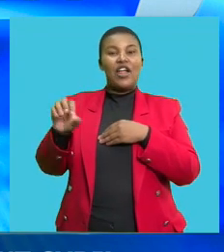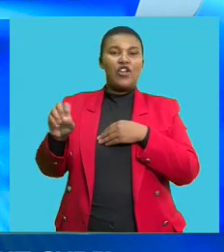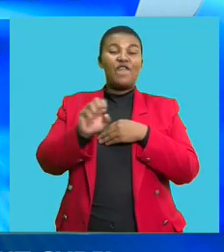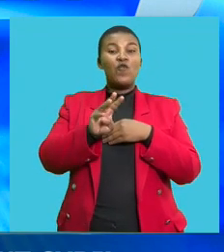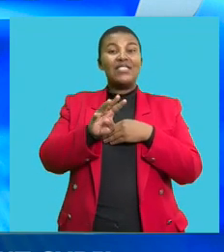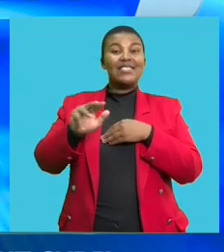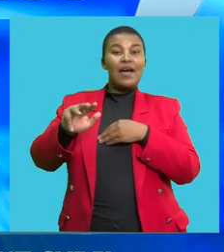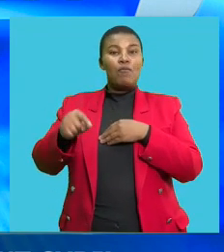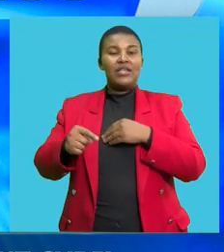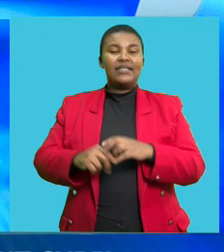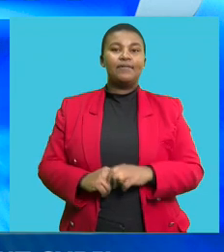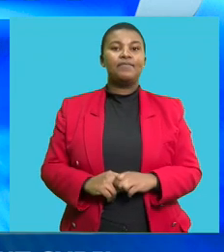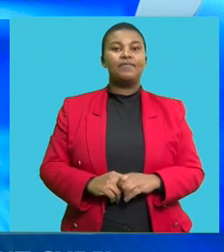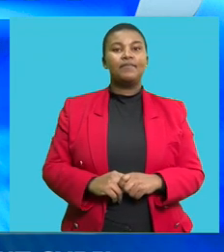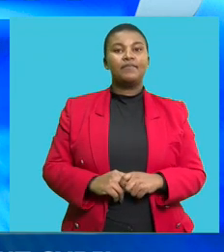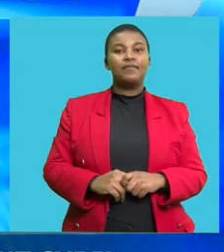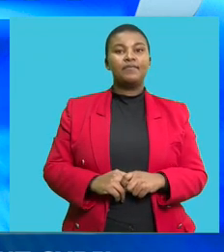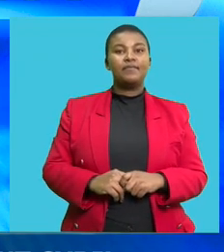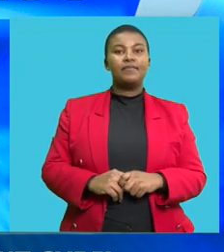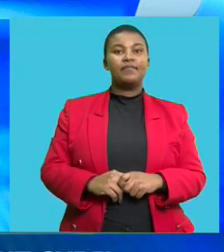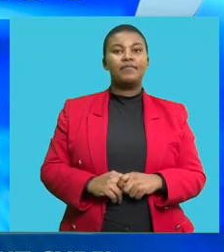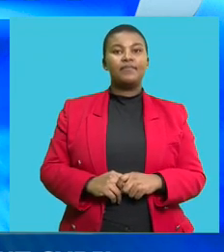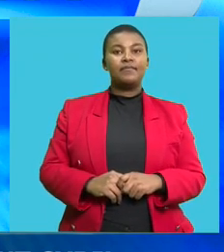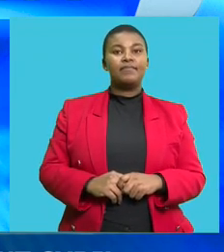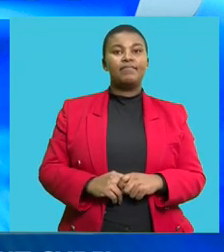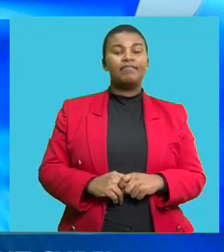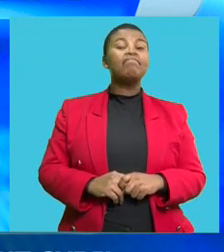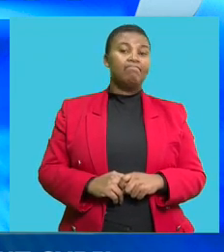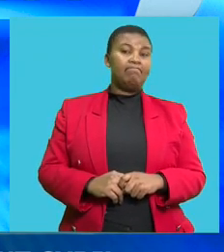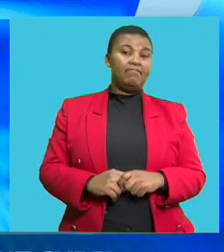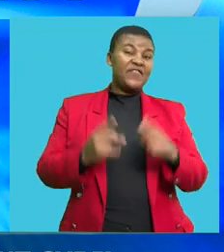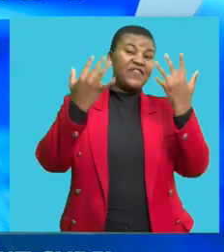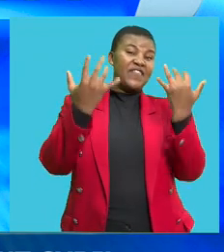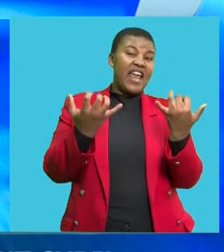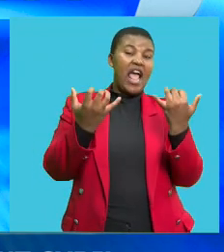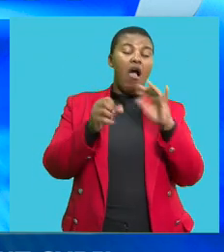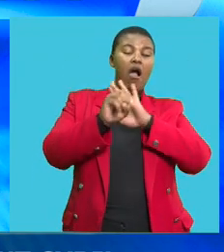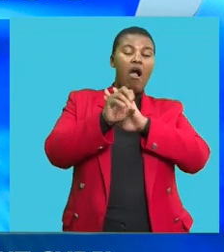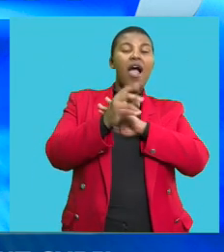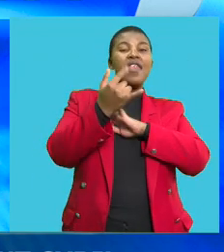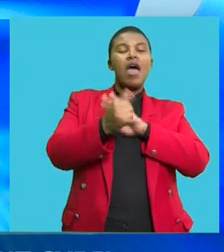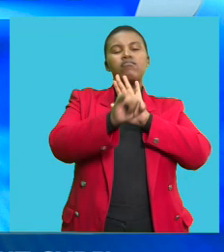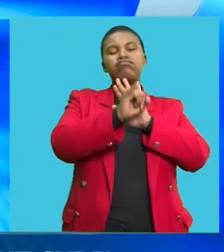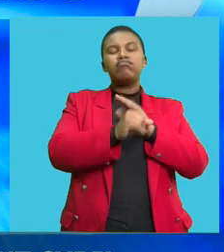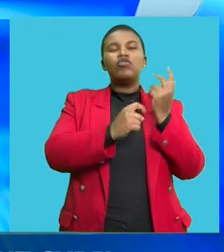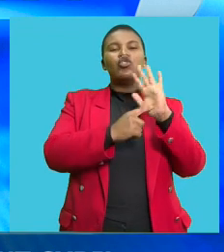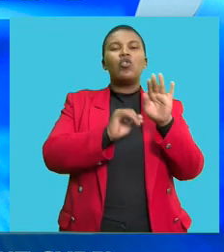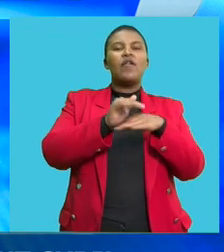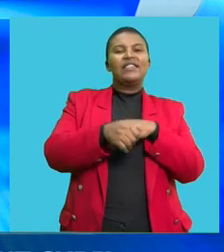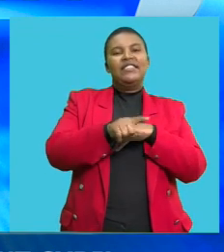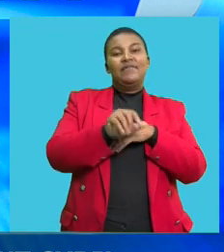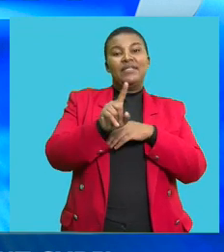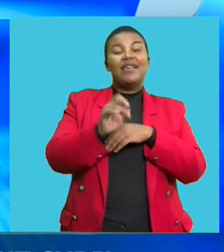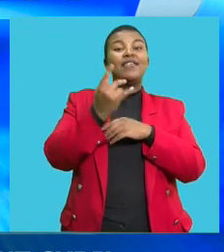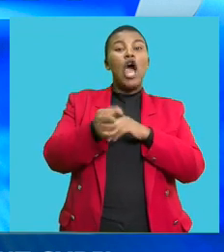79,749 points. The financials index notably rose by almost 7%. Additionally, the South African rand